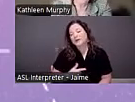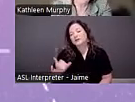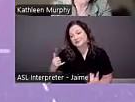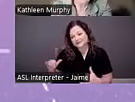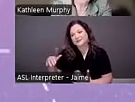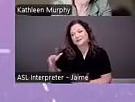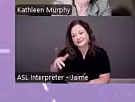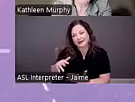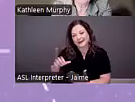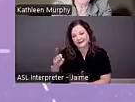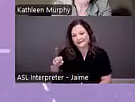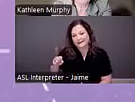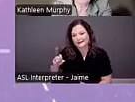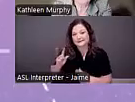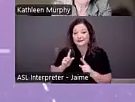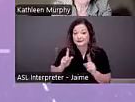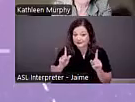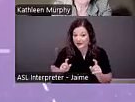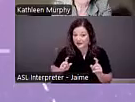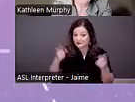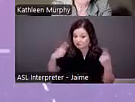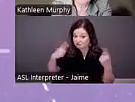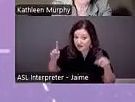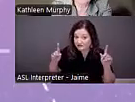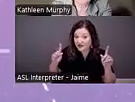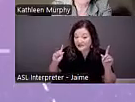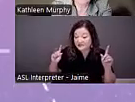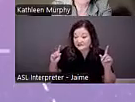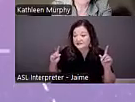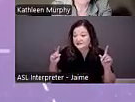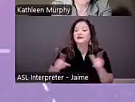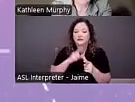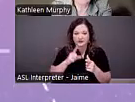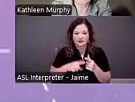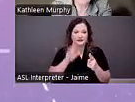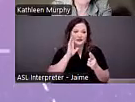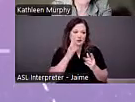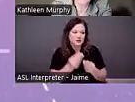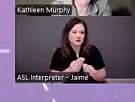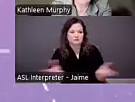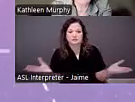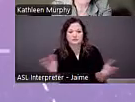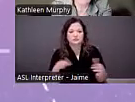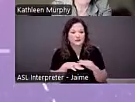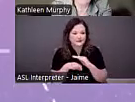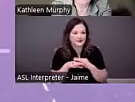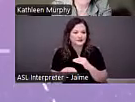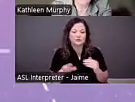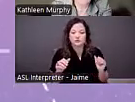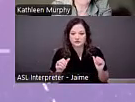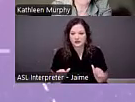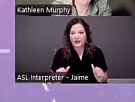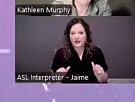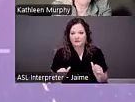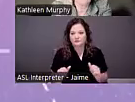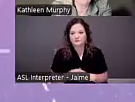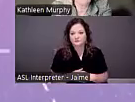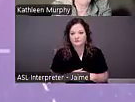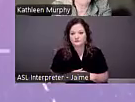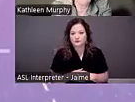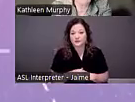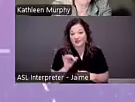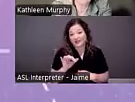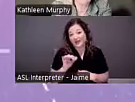test its effectiveness, then it will be freely accessible. And this was a goal that we had from the